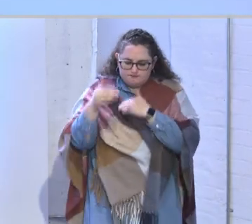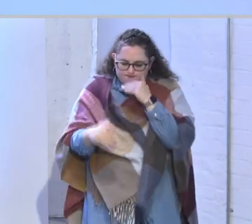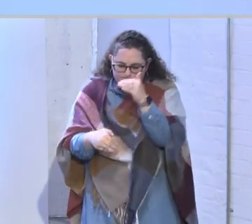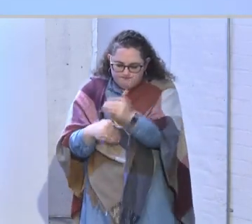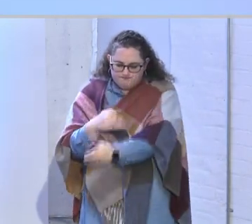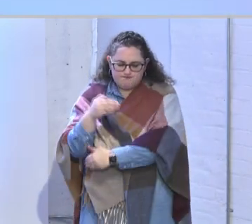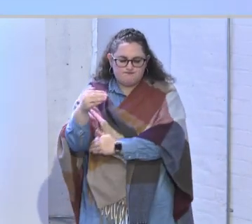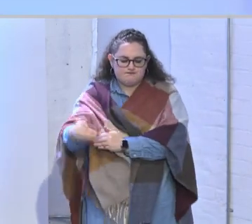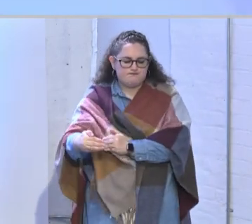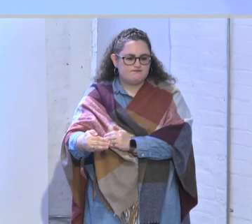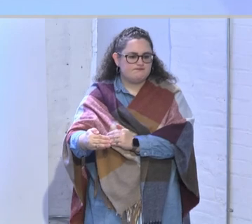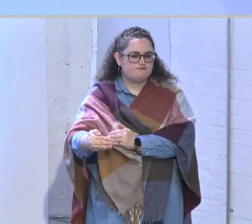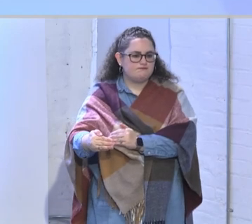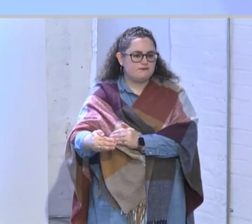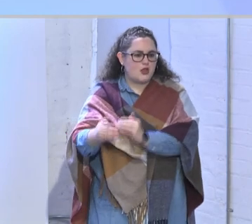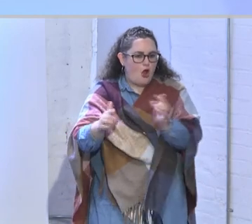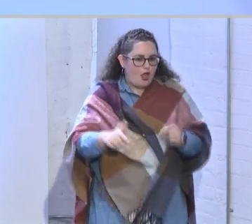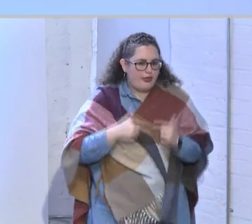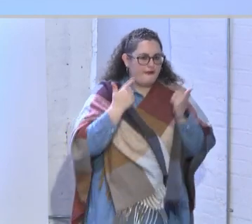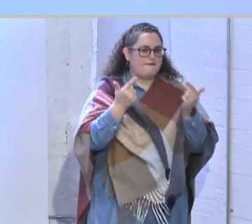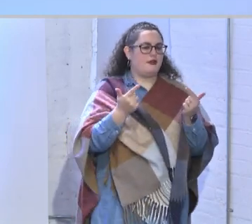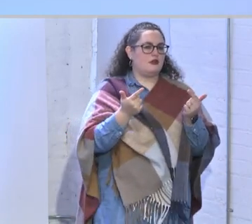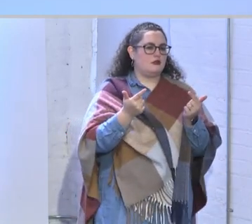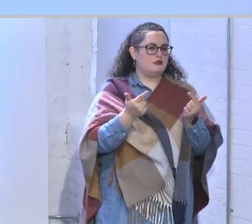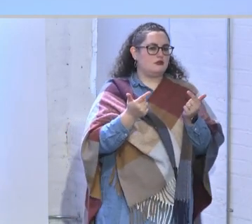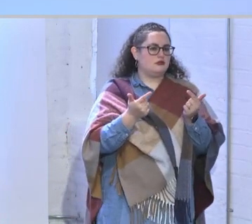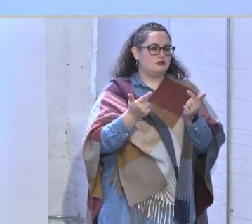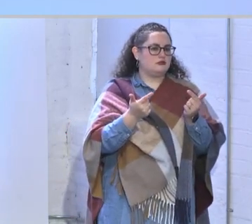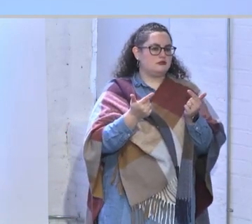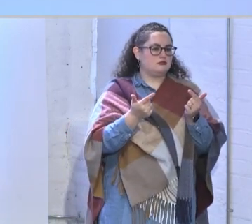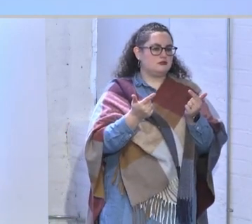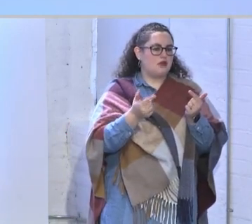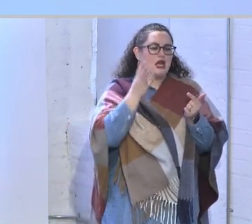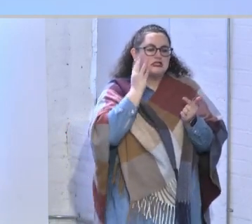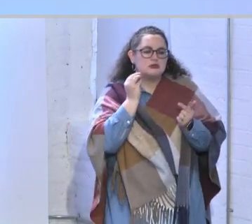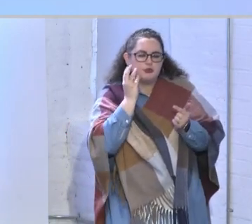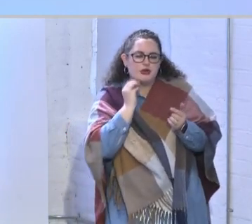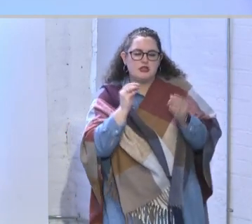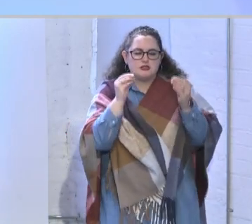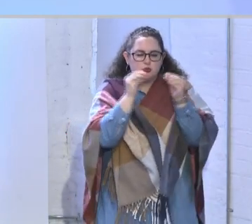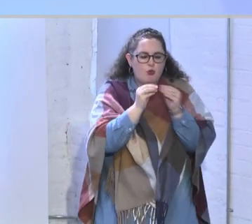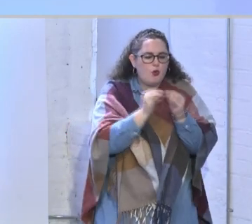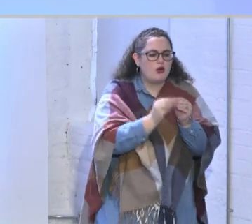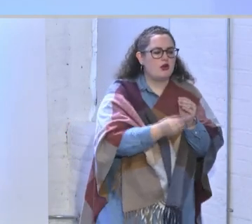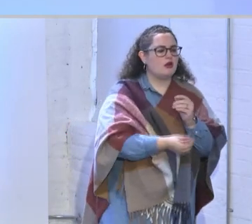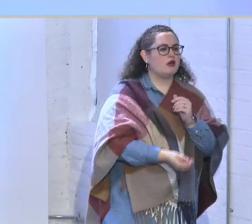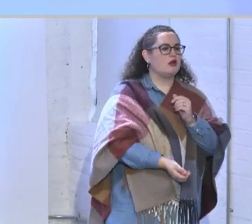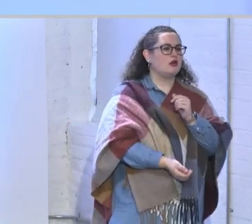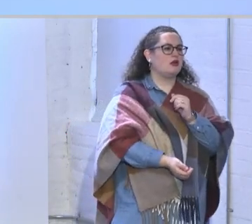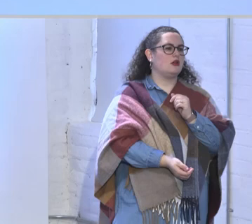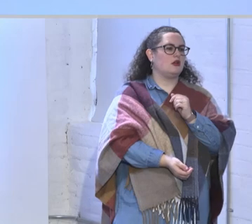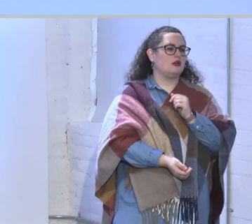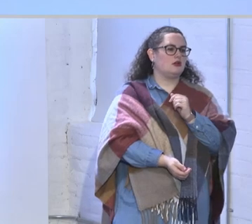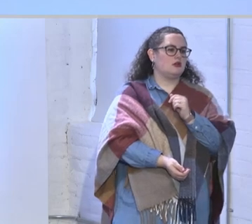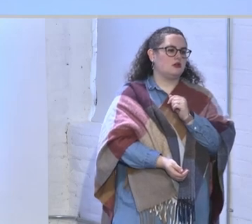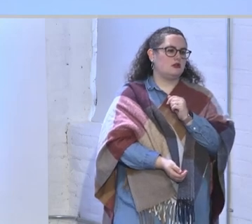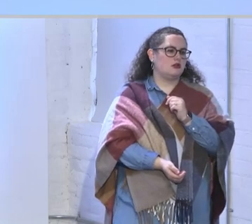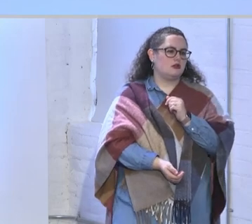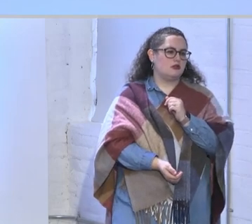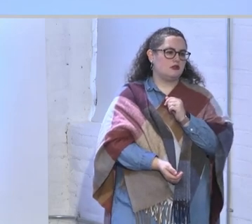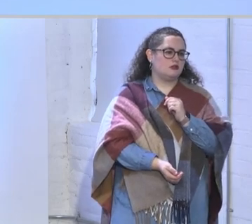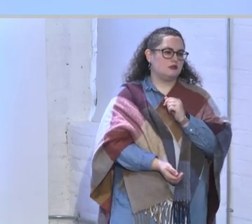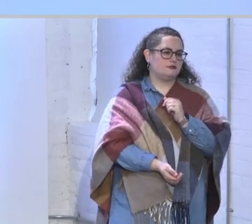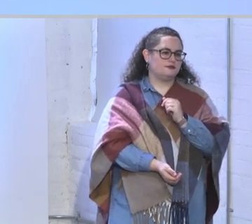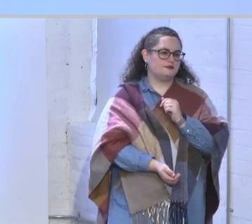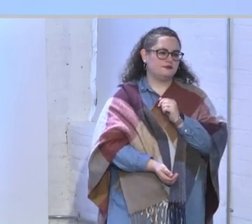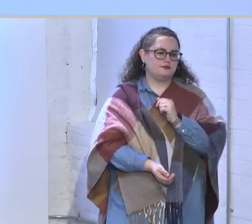us to flourish. And so God did intend for his people to flourish. And he